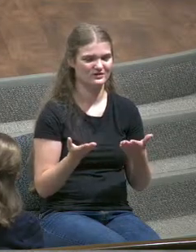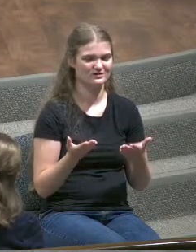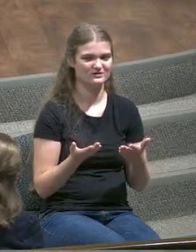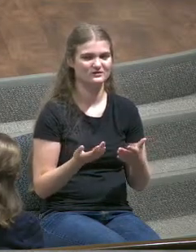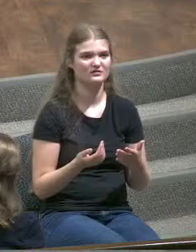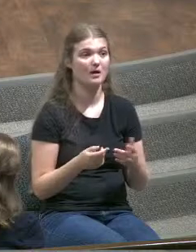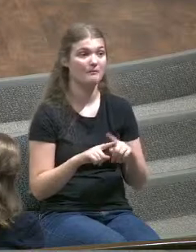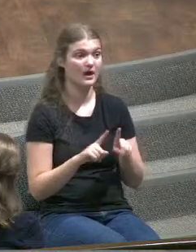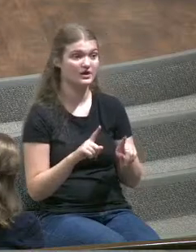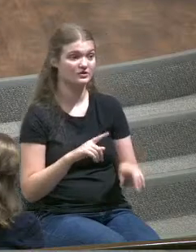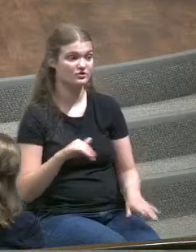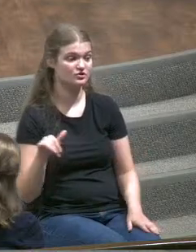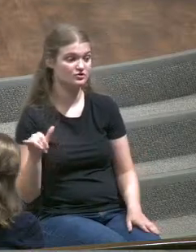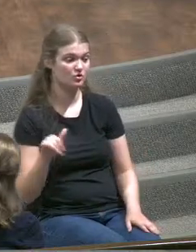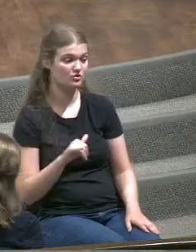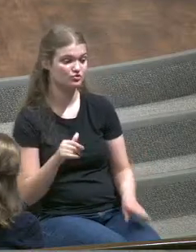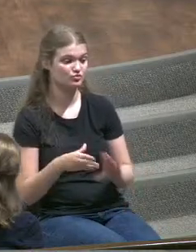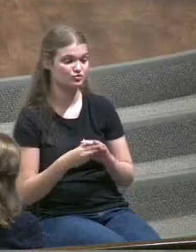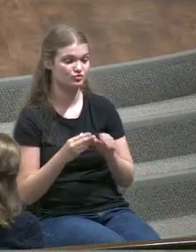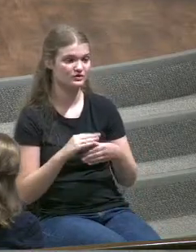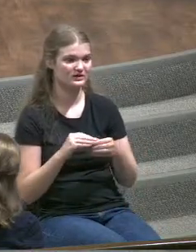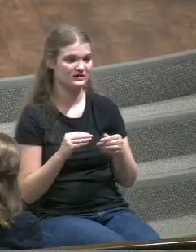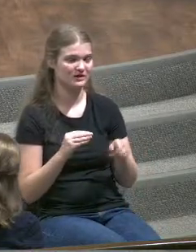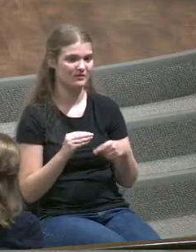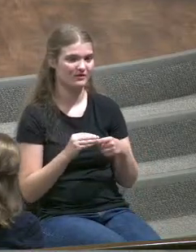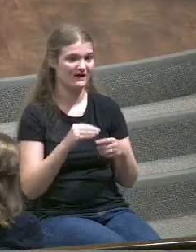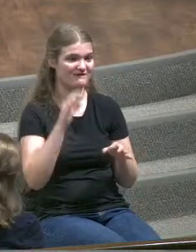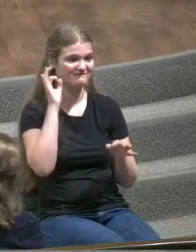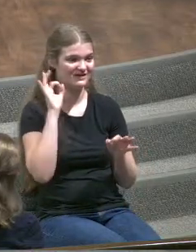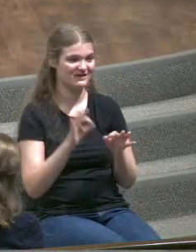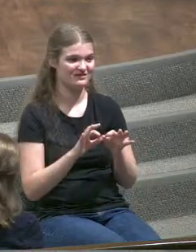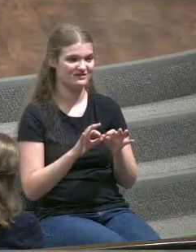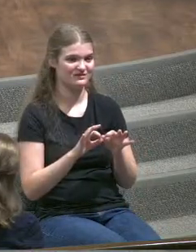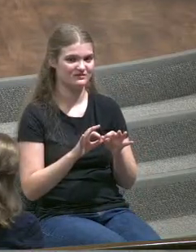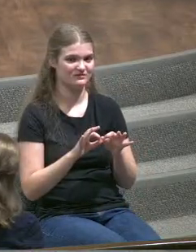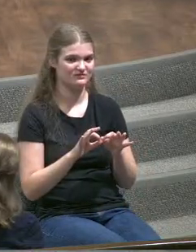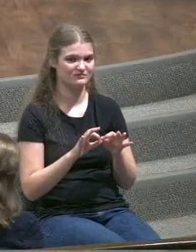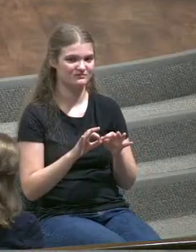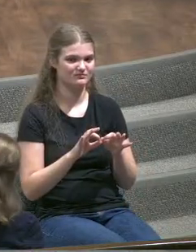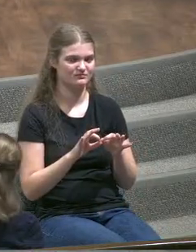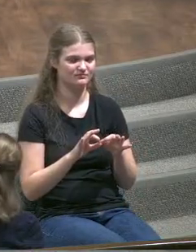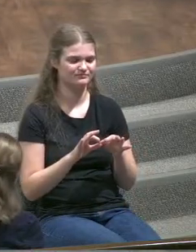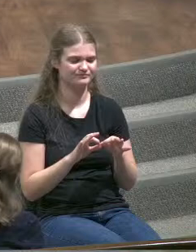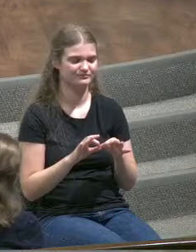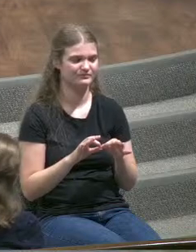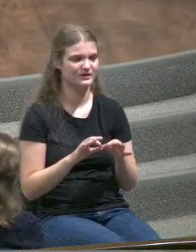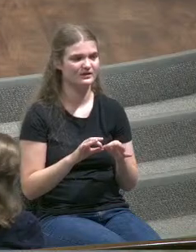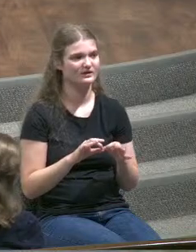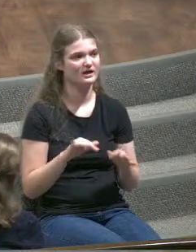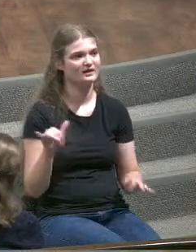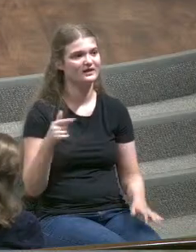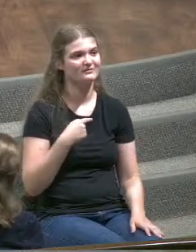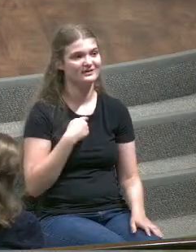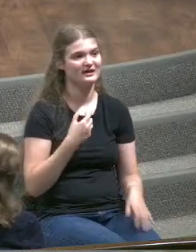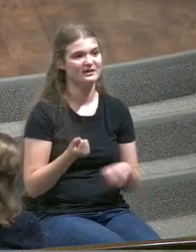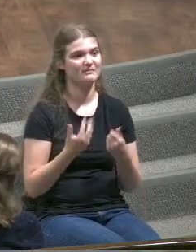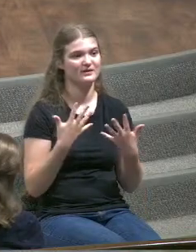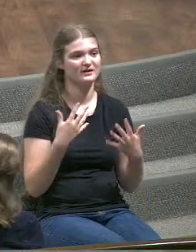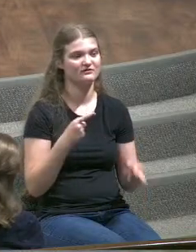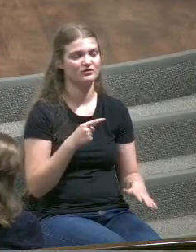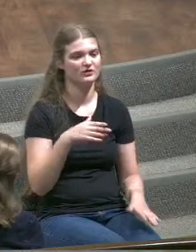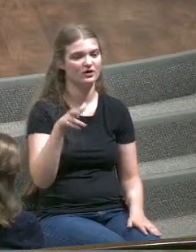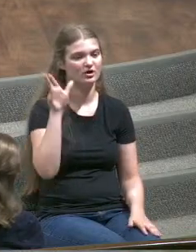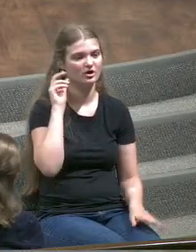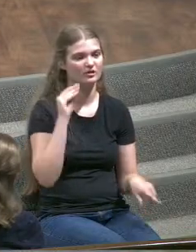But there's also a story in here about faith. I'm sure like you, I mean like me, many of you have heard about